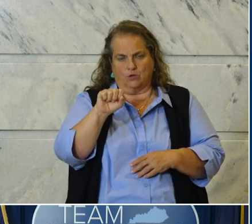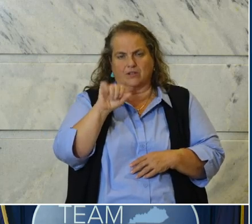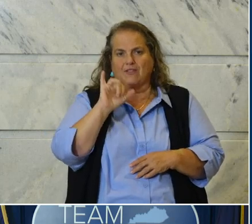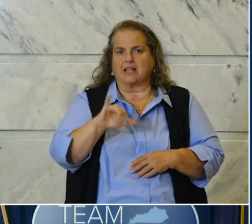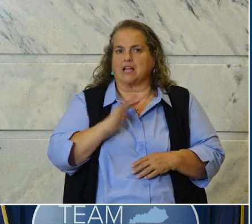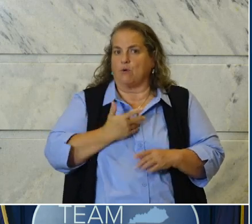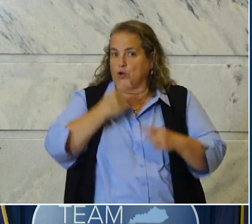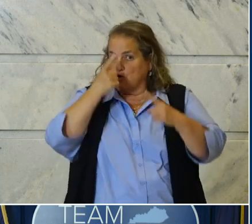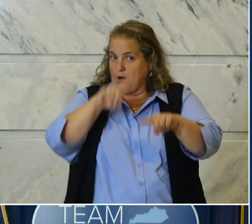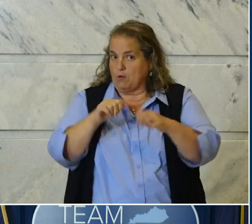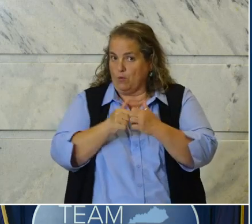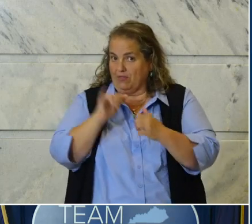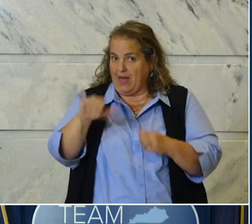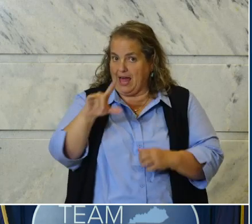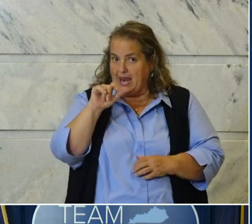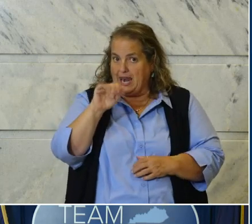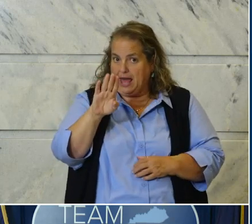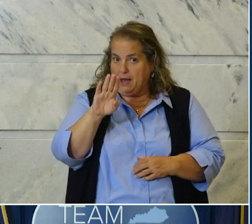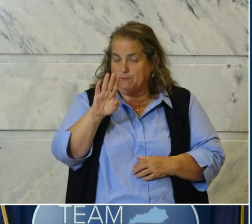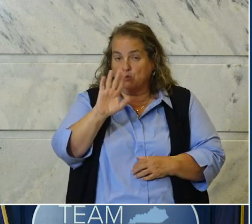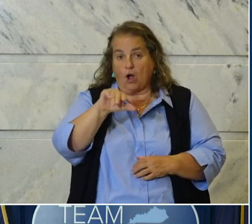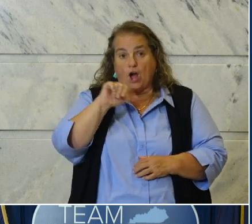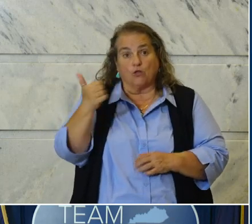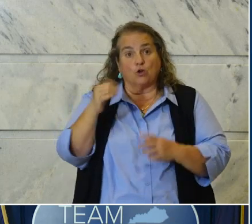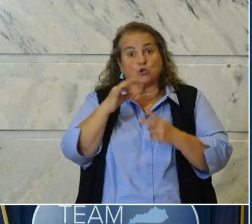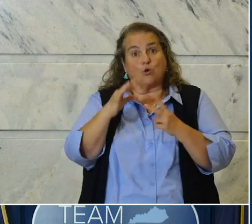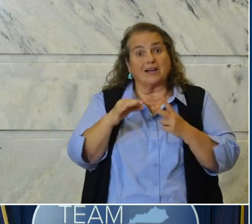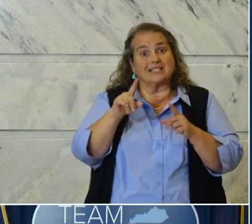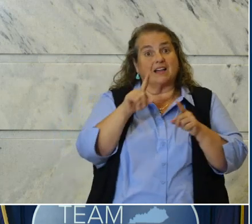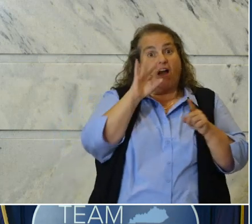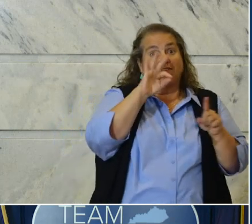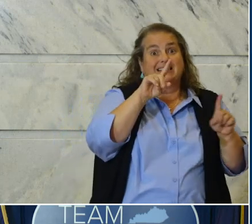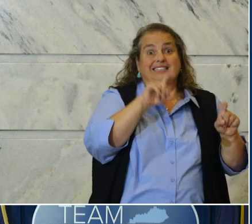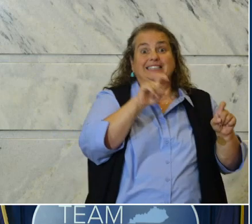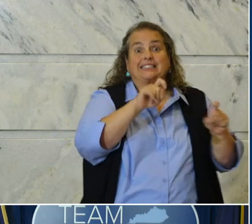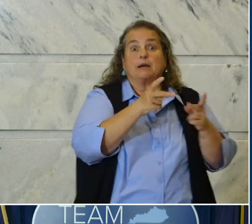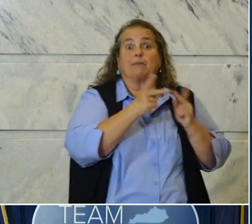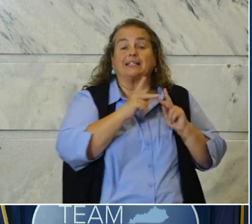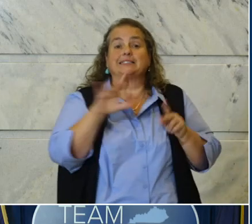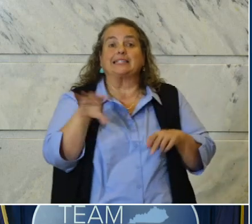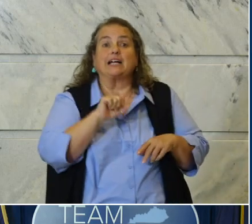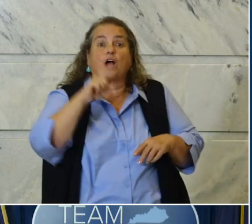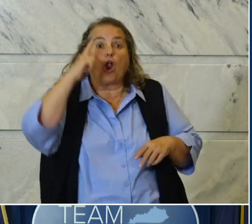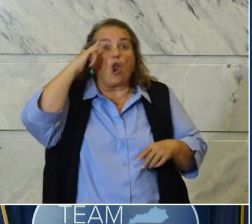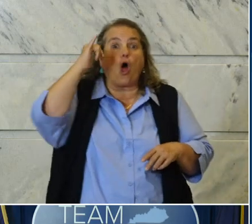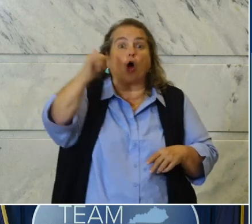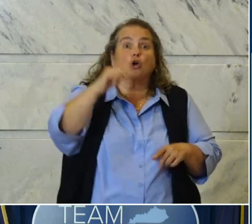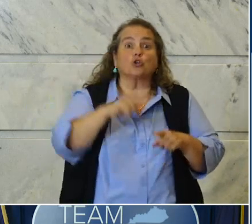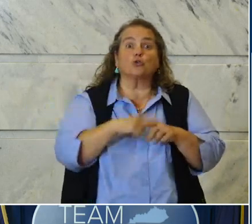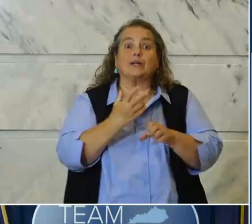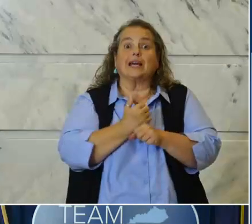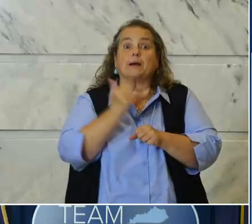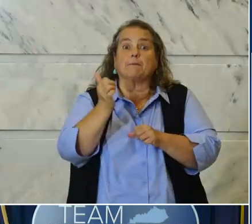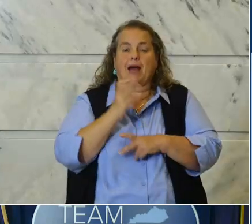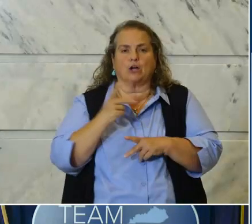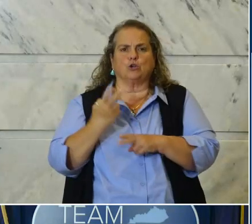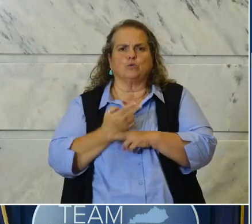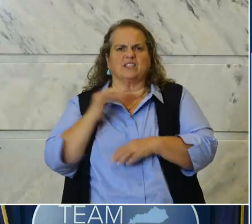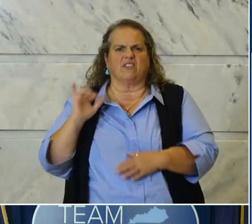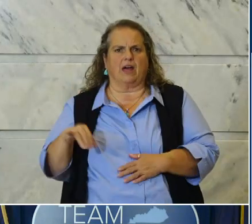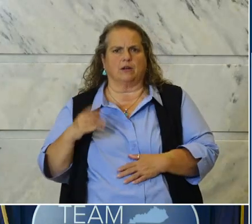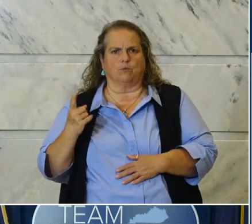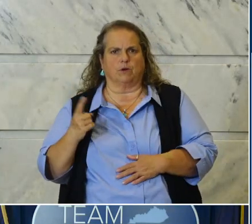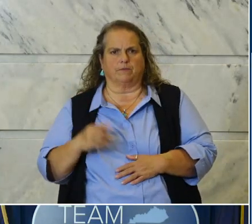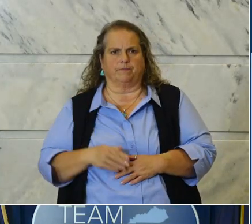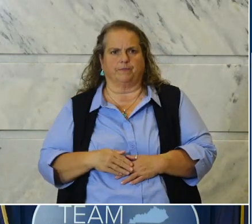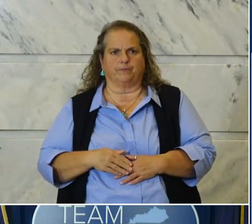So if your other choice is a testing site that takes longer than that, use this one. Let's go to Norton. This